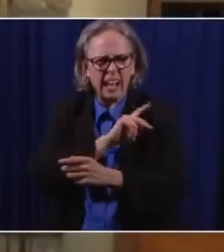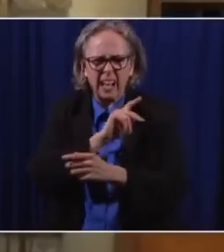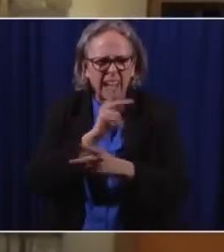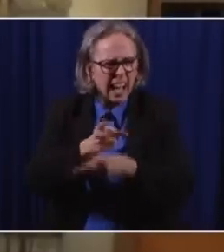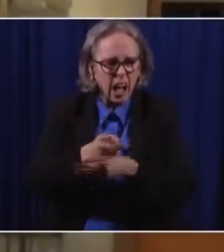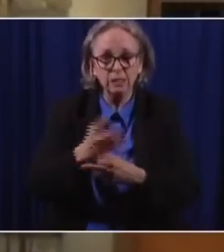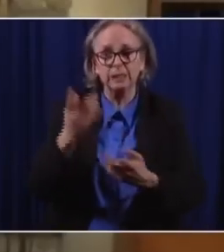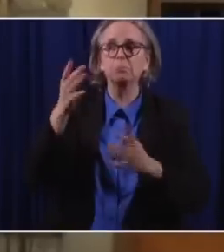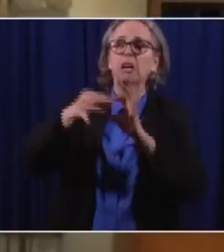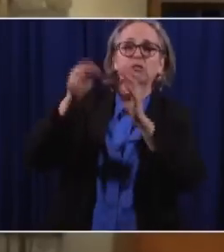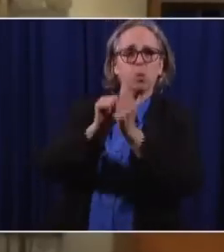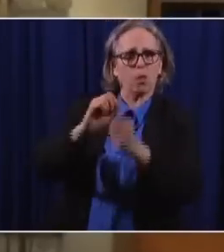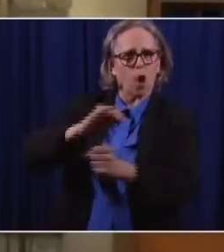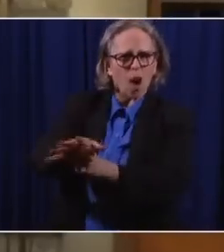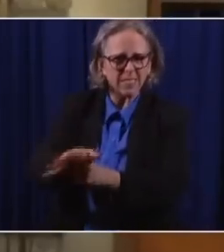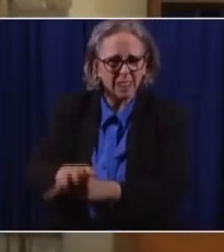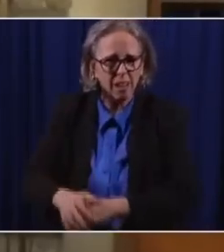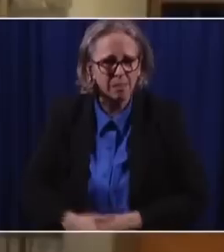is a member of the